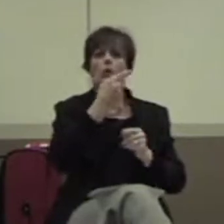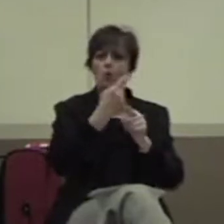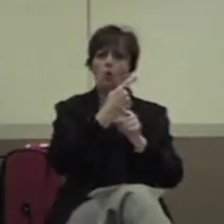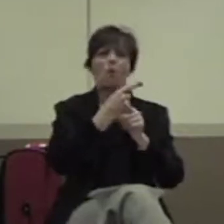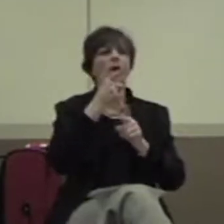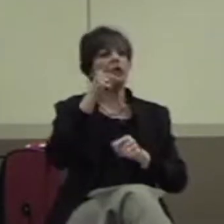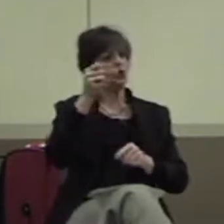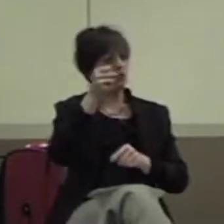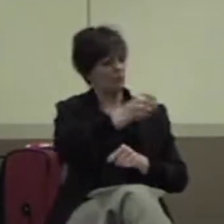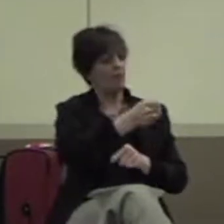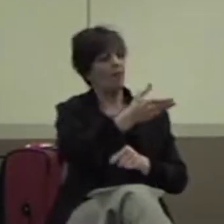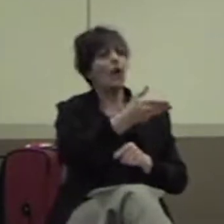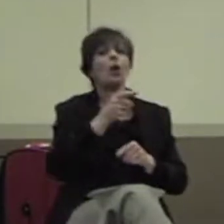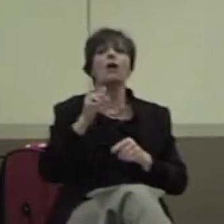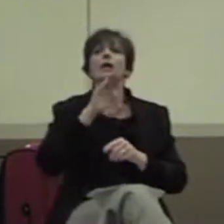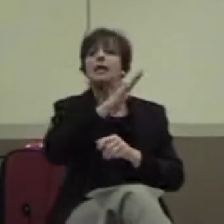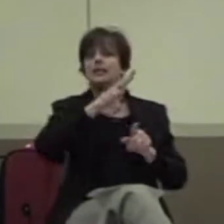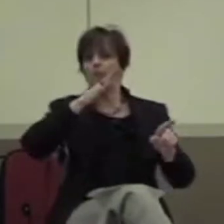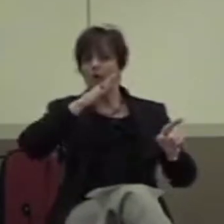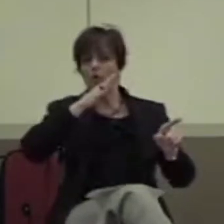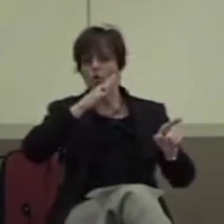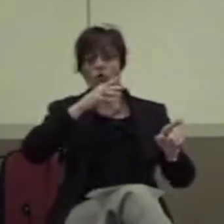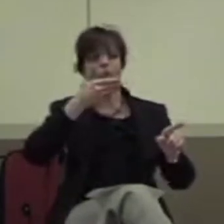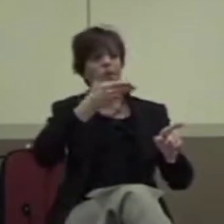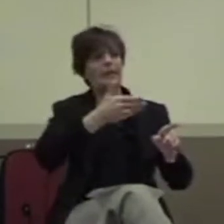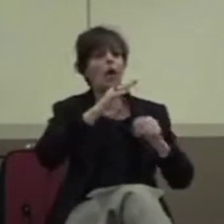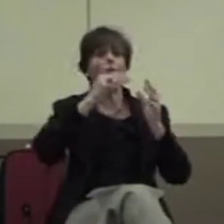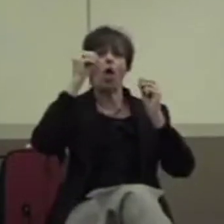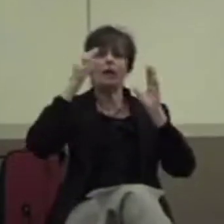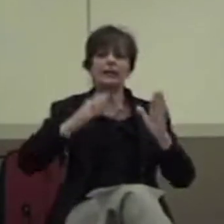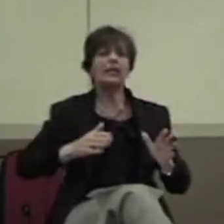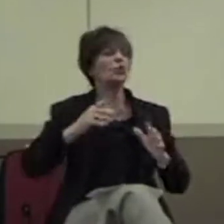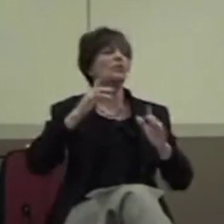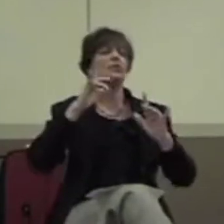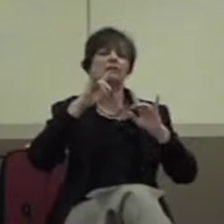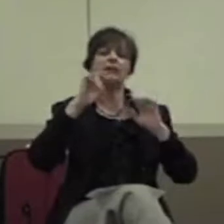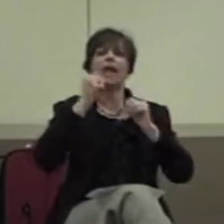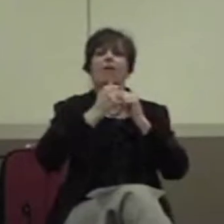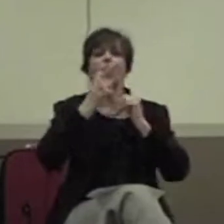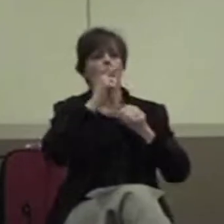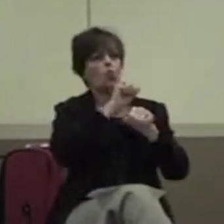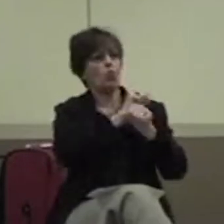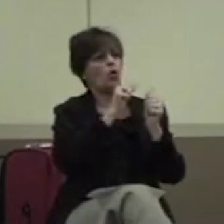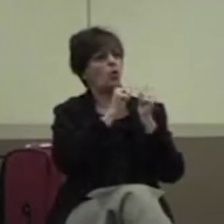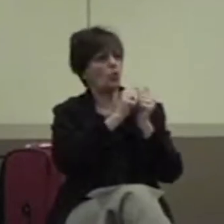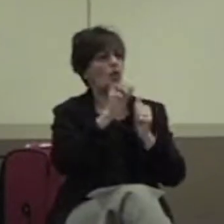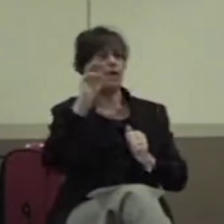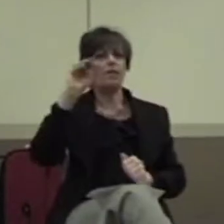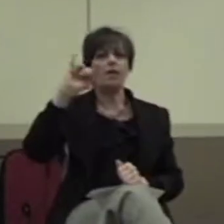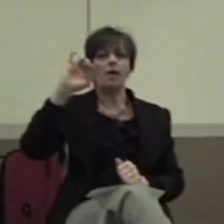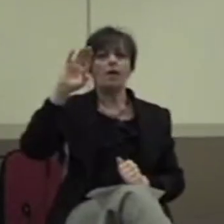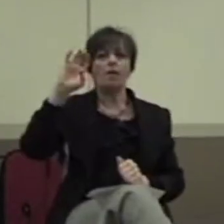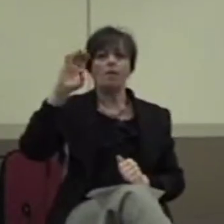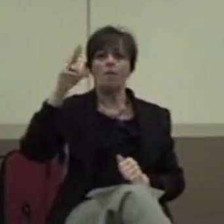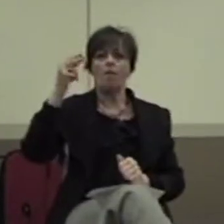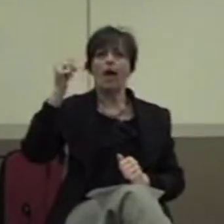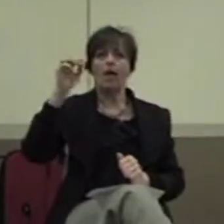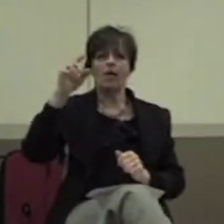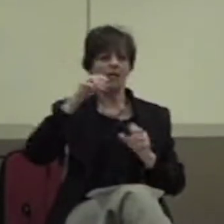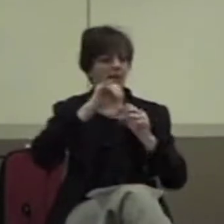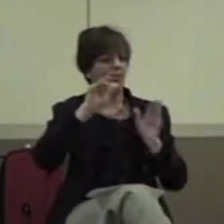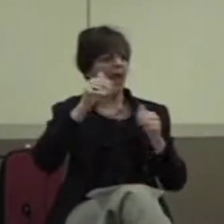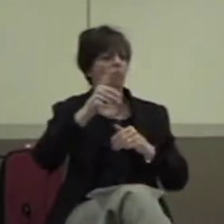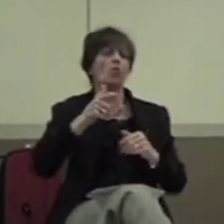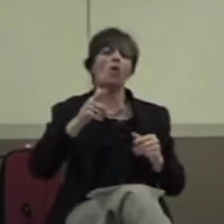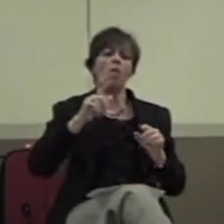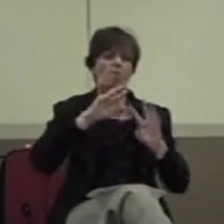for Michael to be there. Michael's mother was there, and all of his teachers and everybody that worked with Michael was in this room. And I come